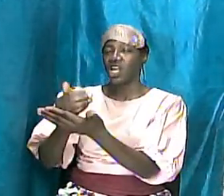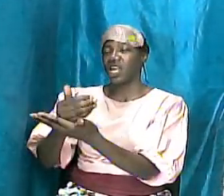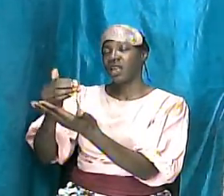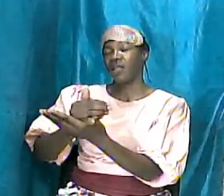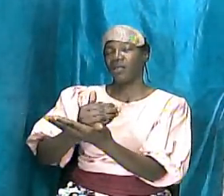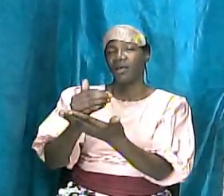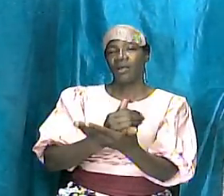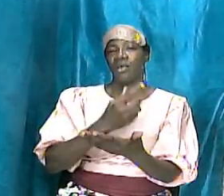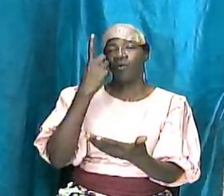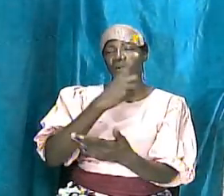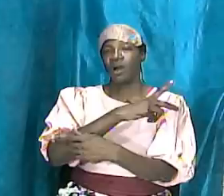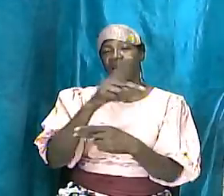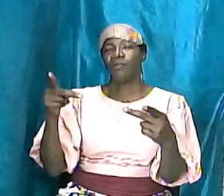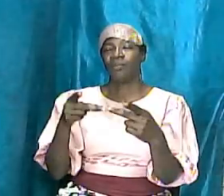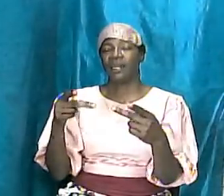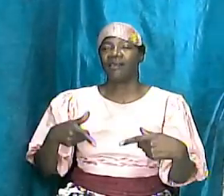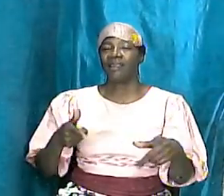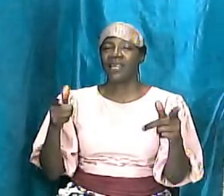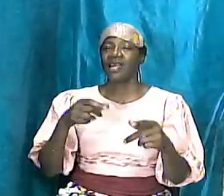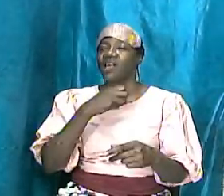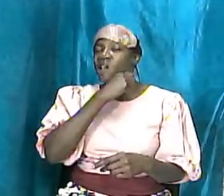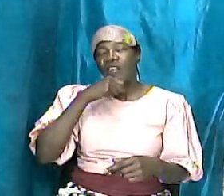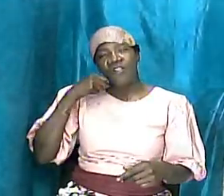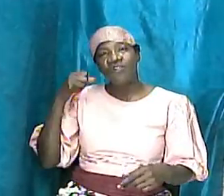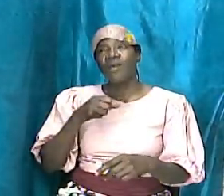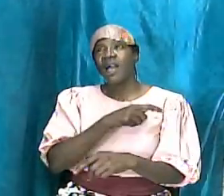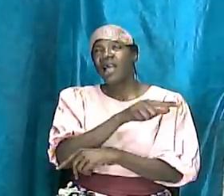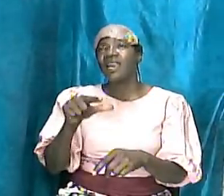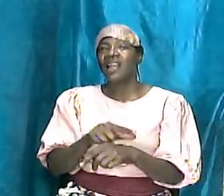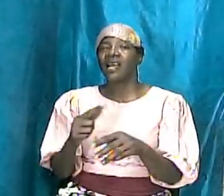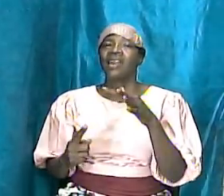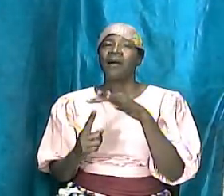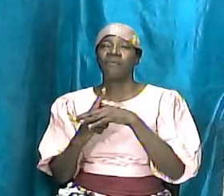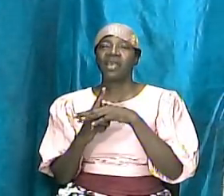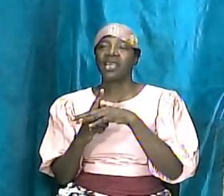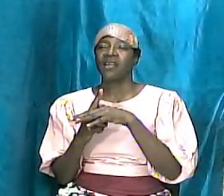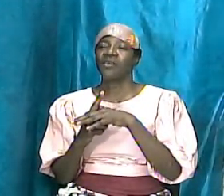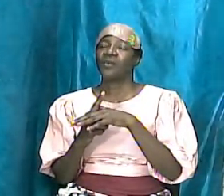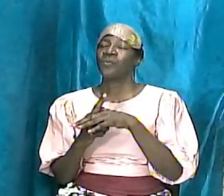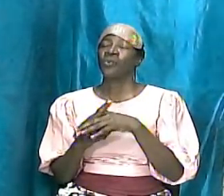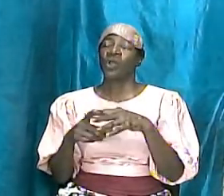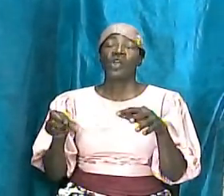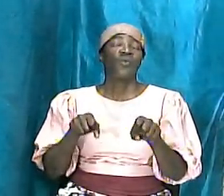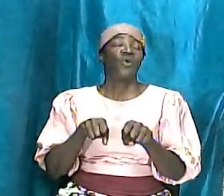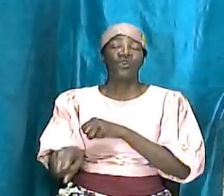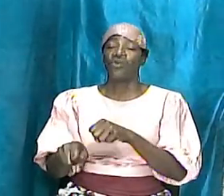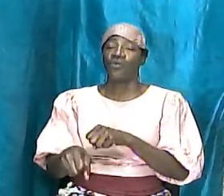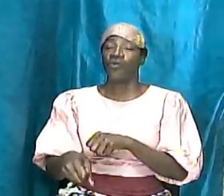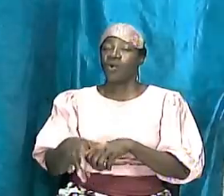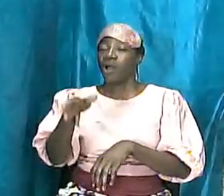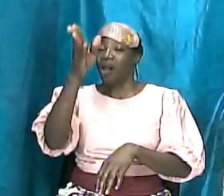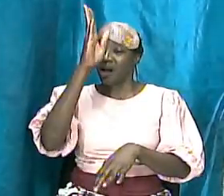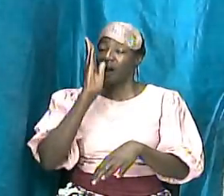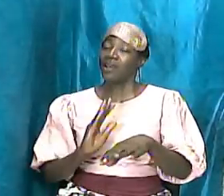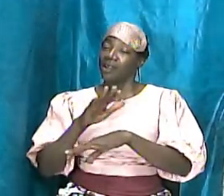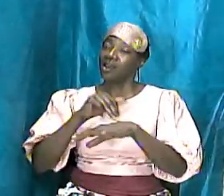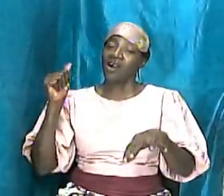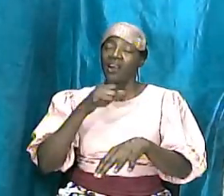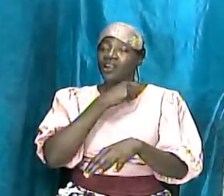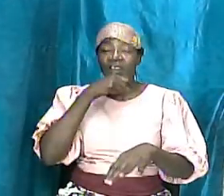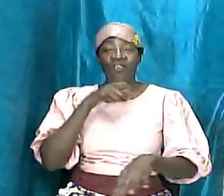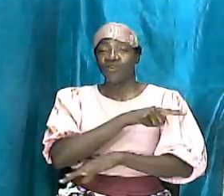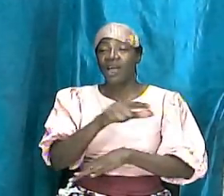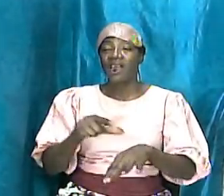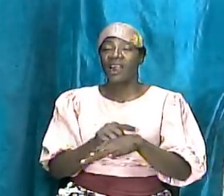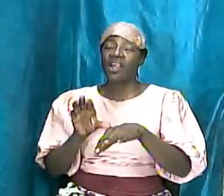place, and let the dry land appear. And it was so. And God called the dry land earth. And the gathering